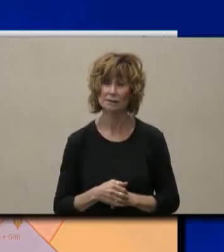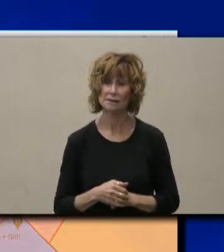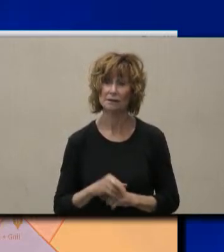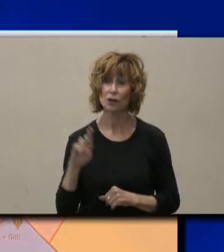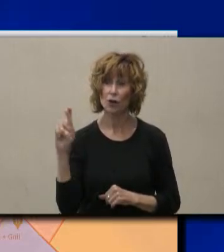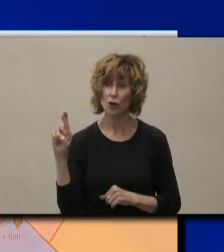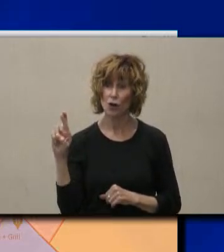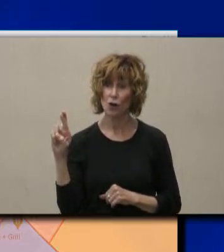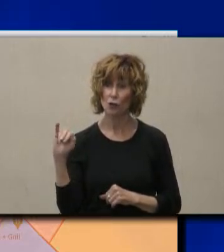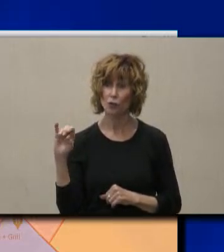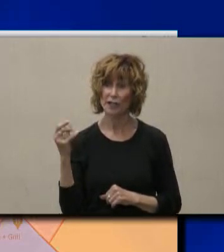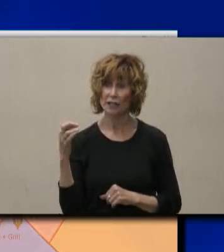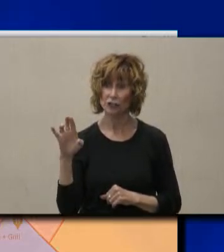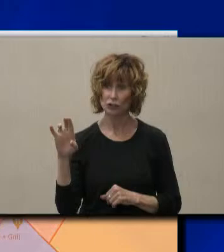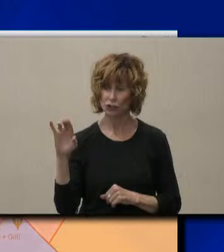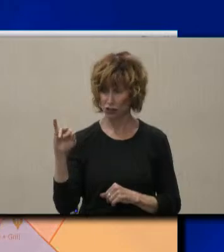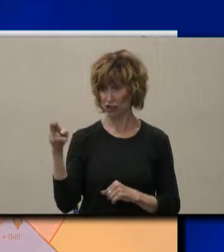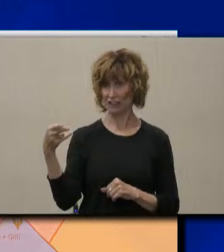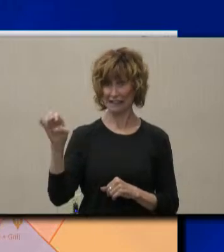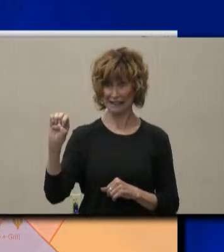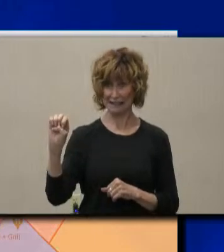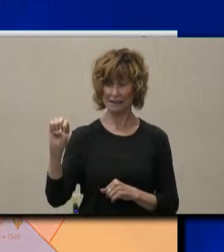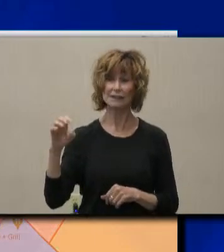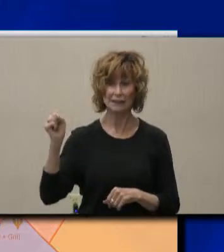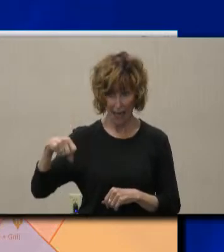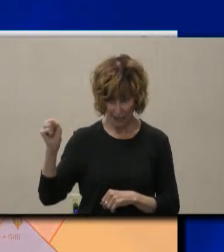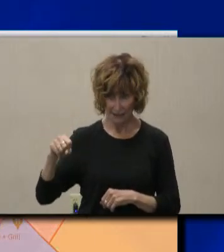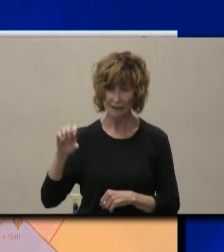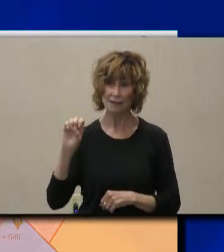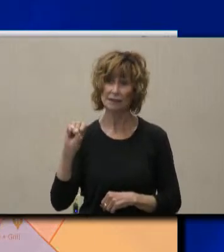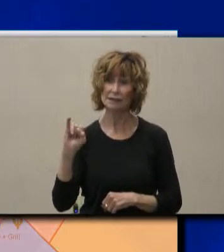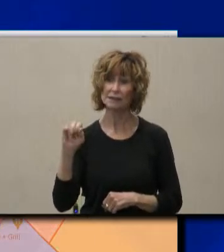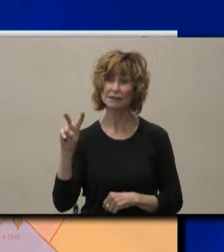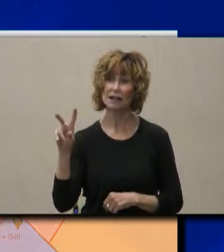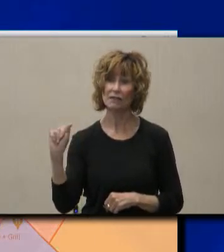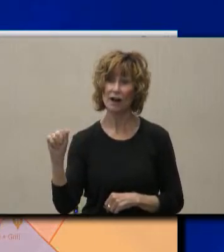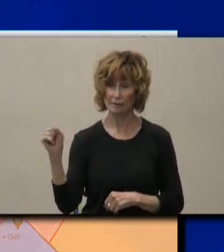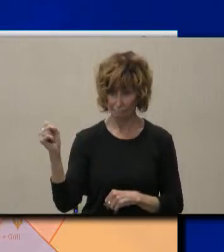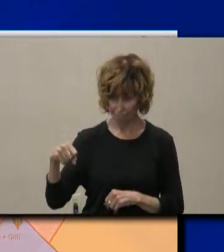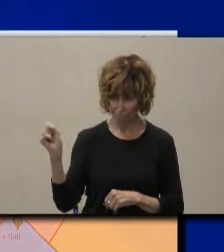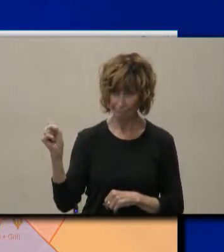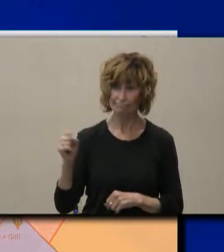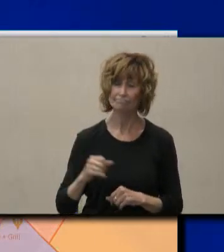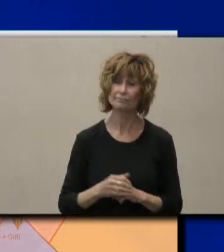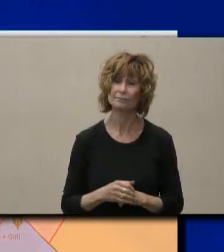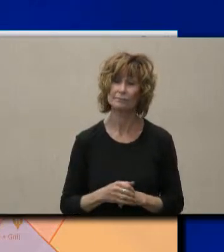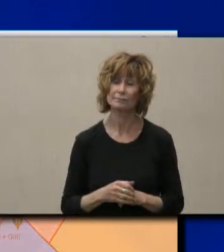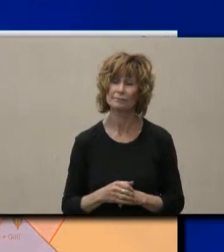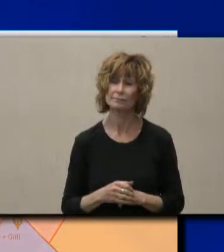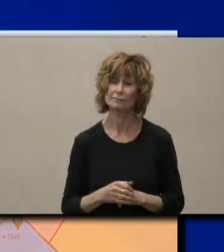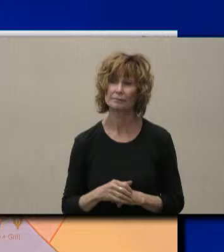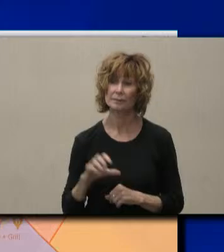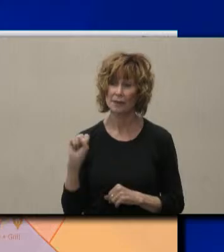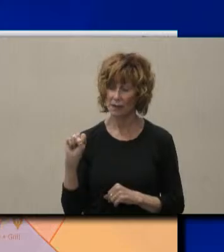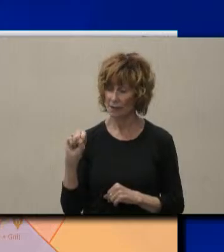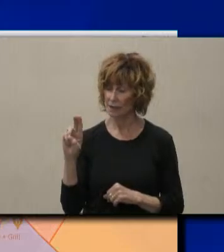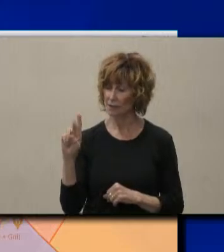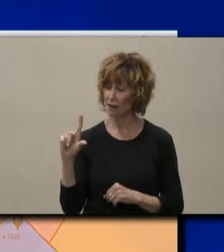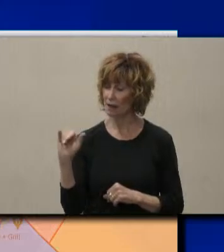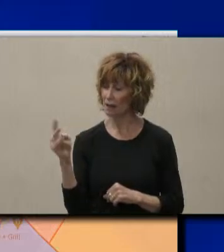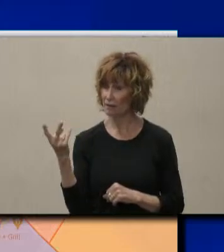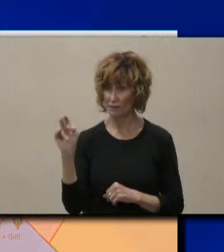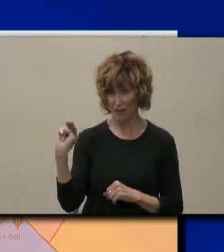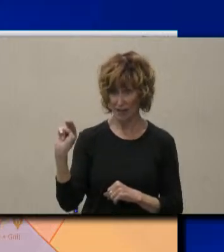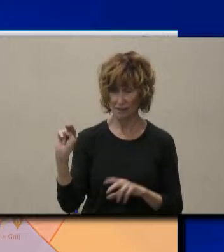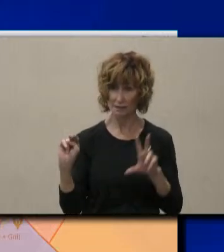Councilmember Ritchie? Yes. Councilmember Silva? Yes. Councilmember Sullivan? I'm